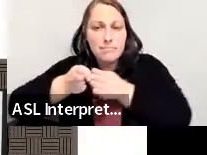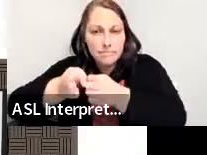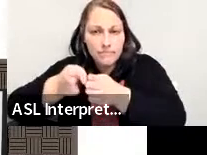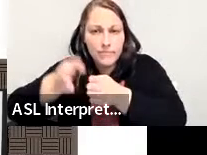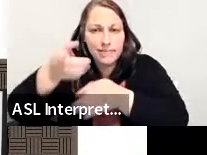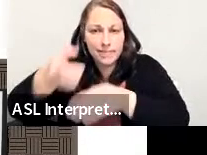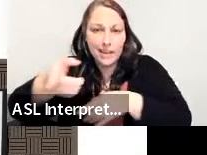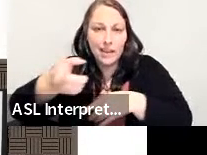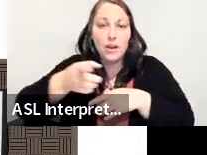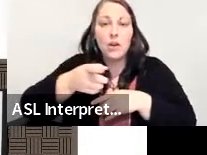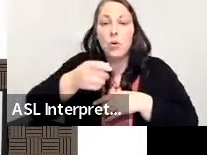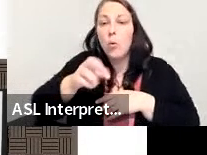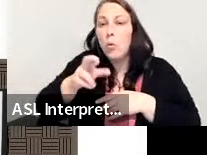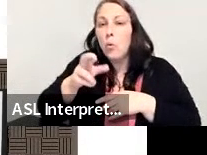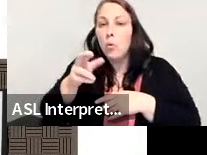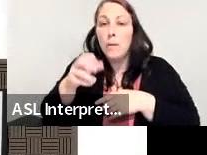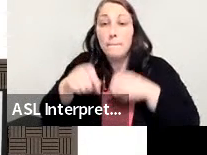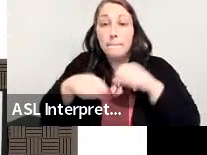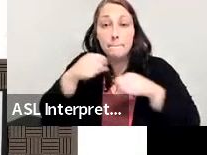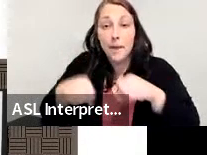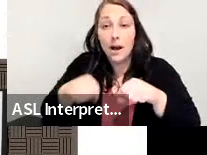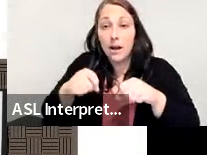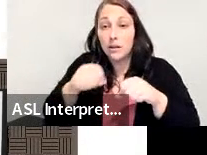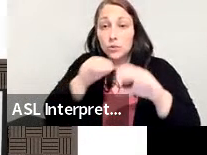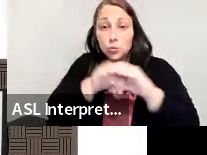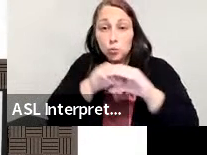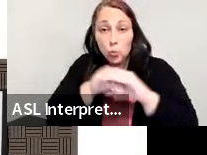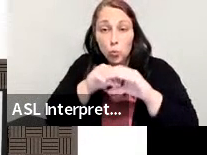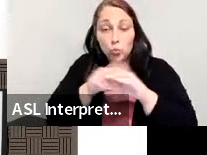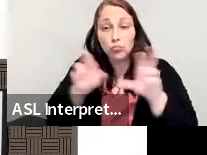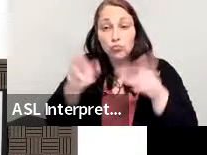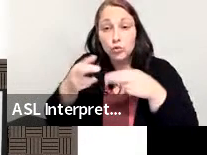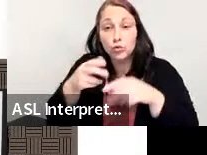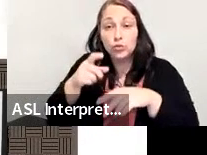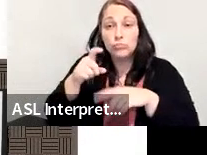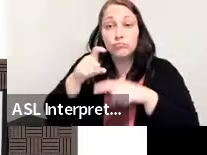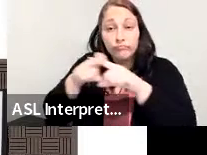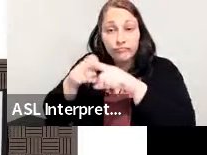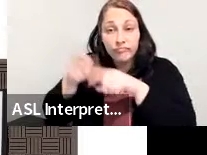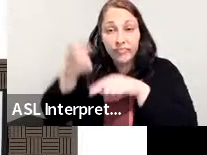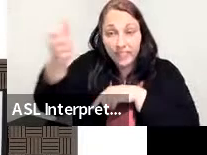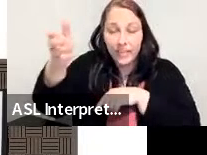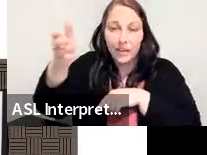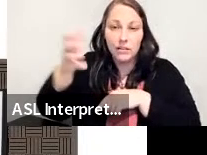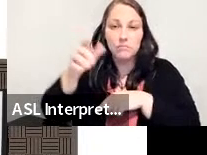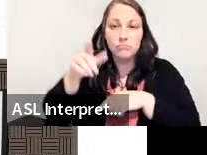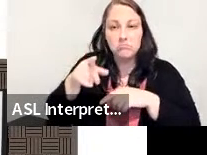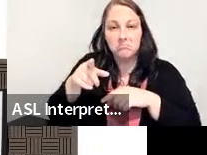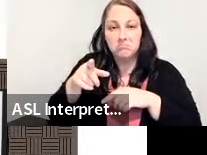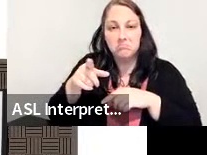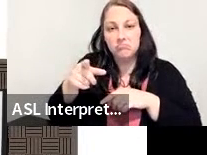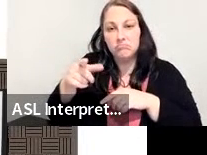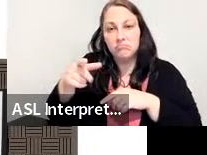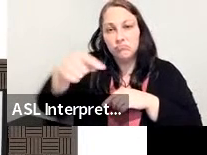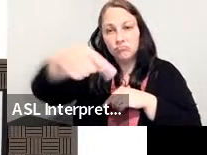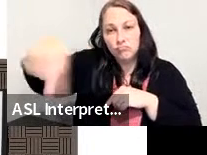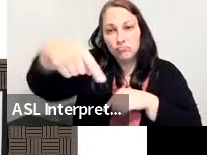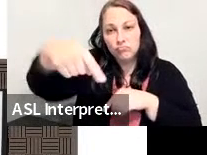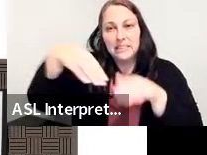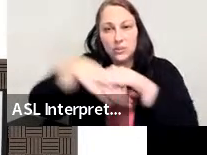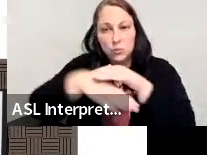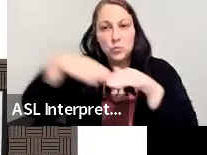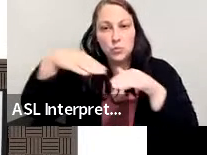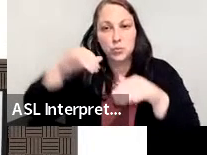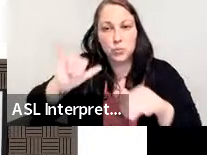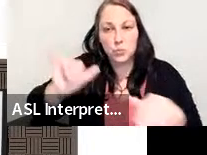bike storage rooms. The loading off-street loading is also on this side of the building here to